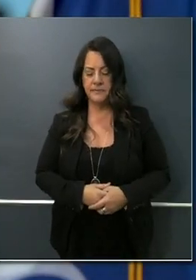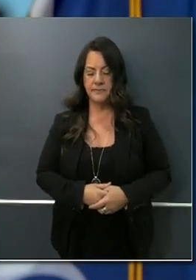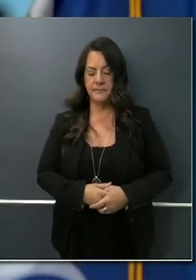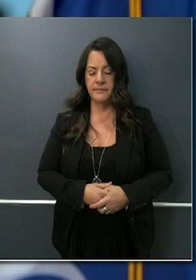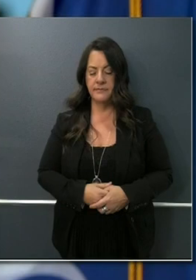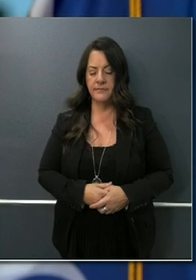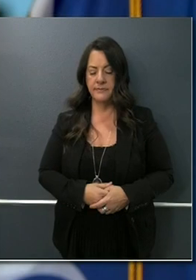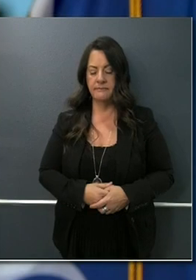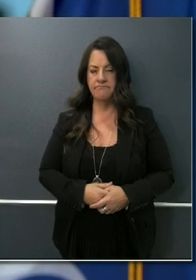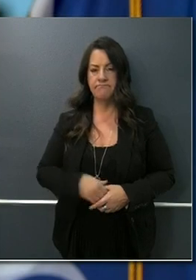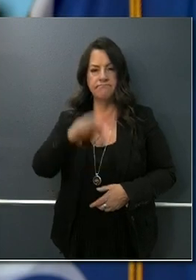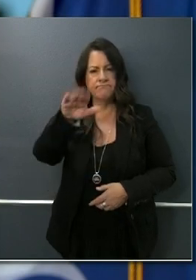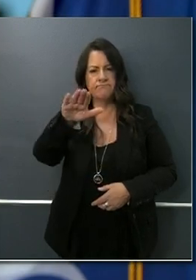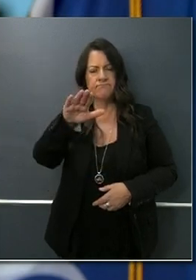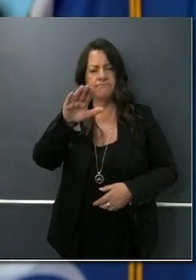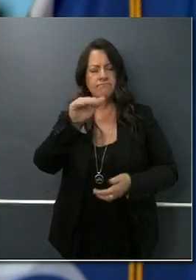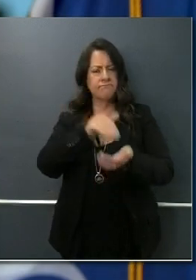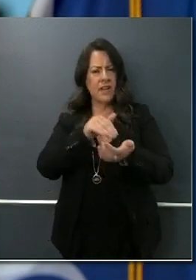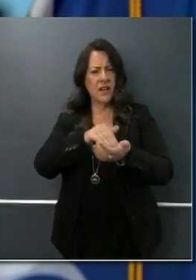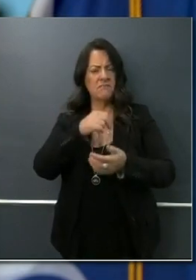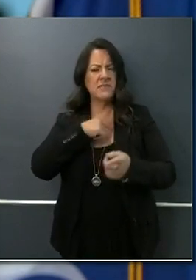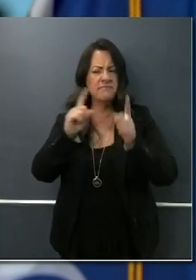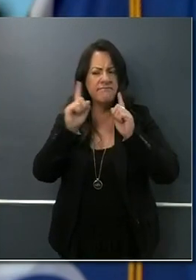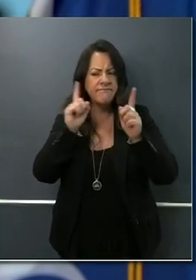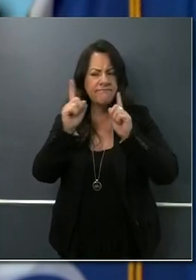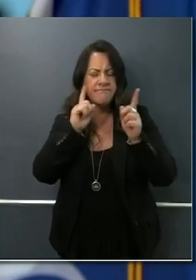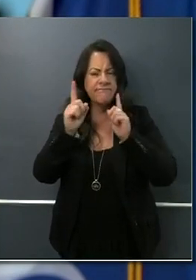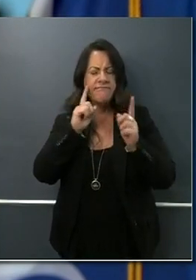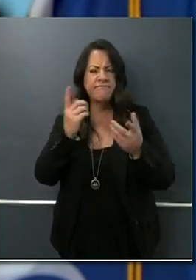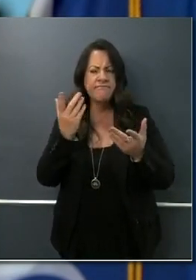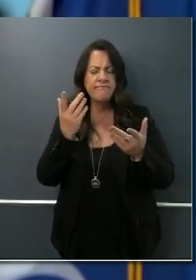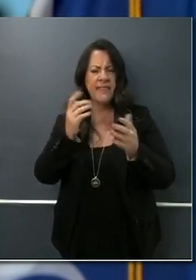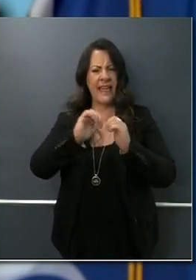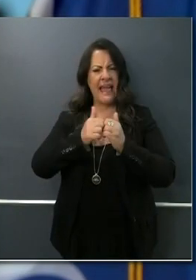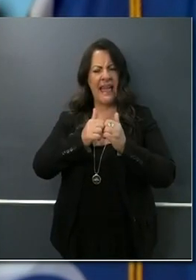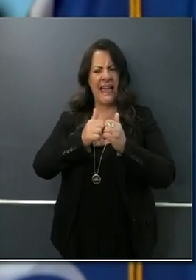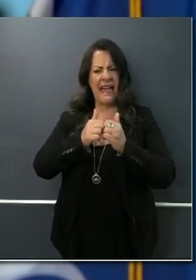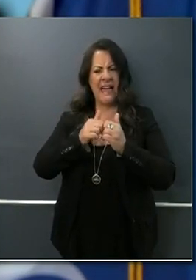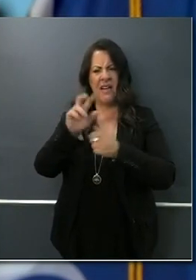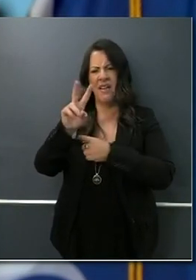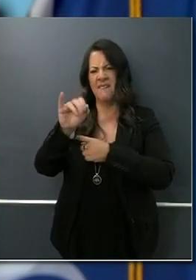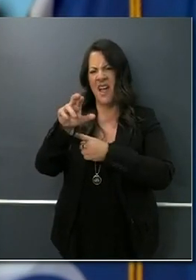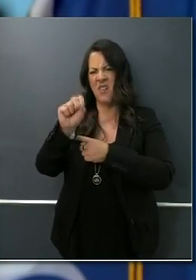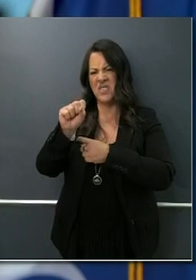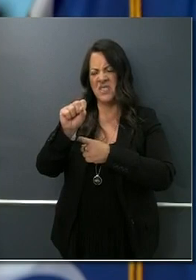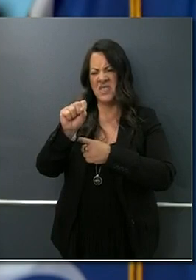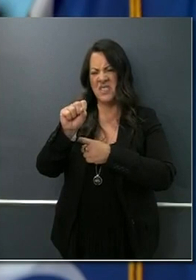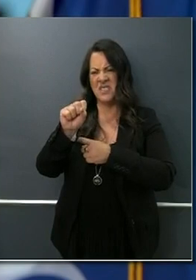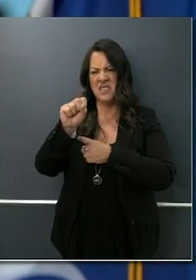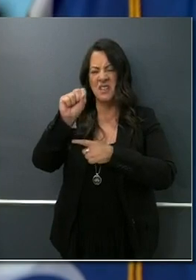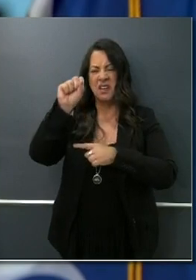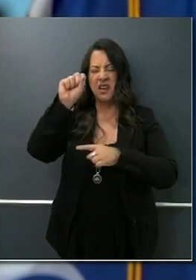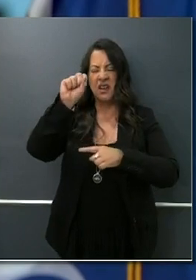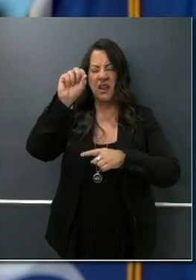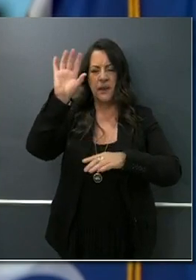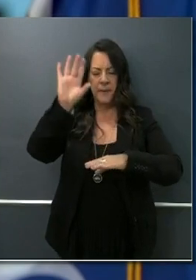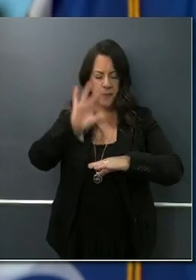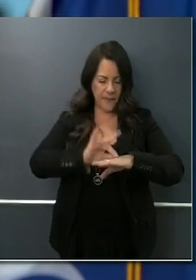lot of documentation, hearing a lot of information about how the virus lives on surfaces, so on and so